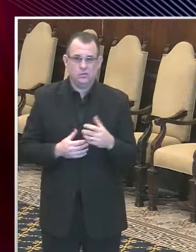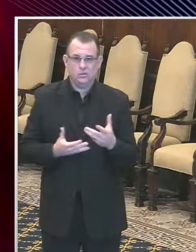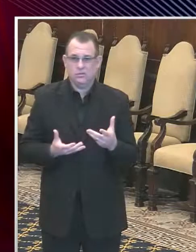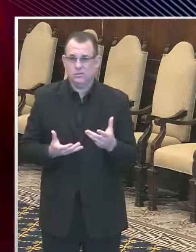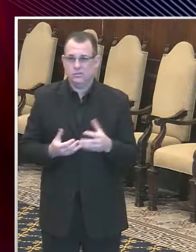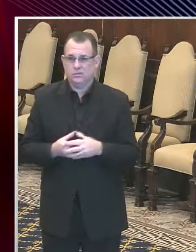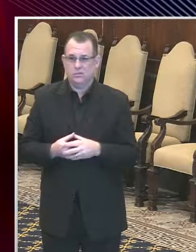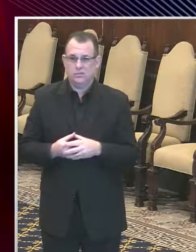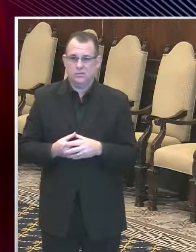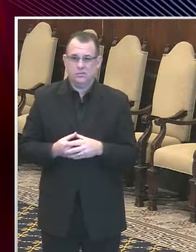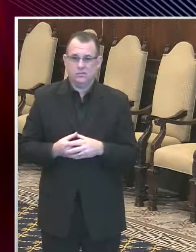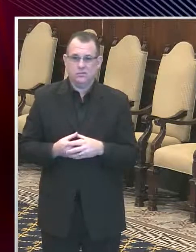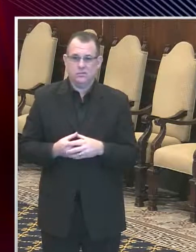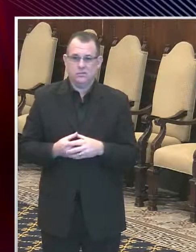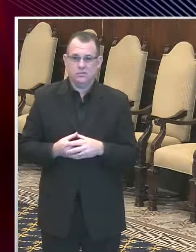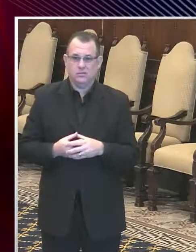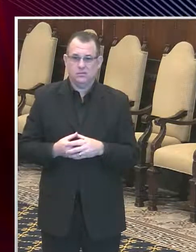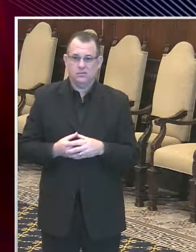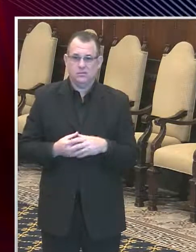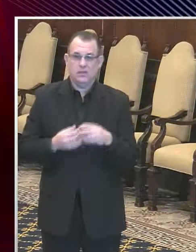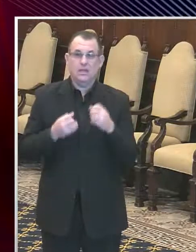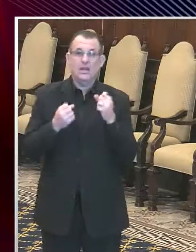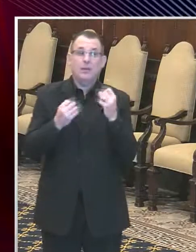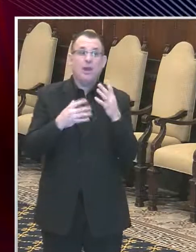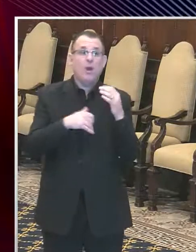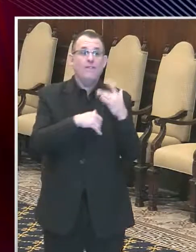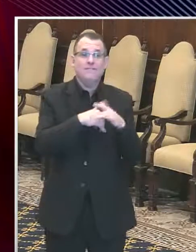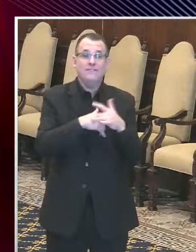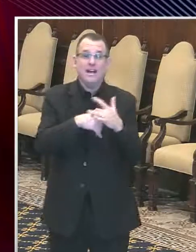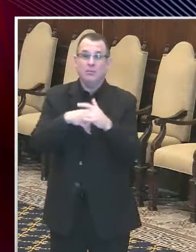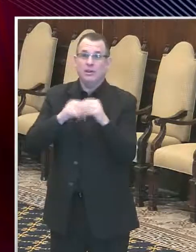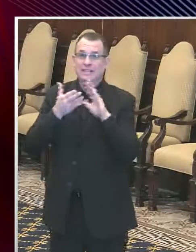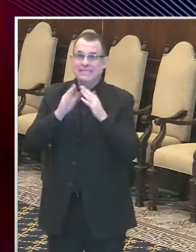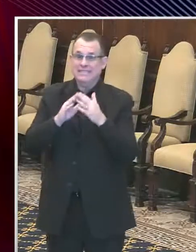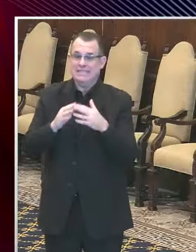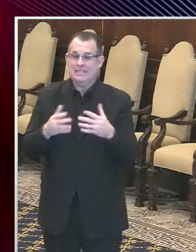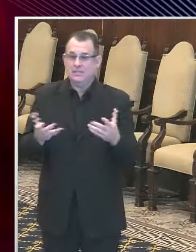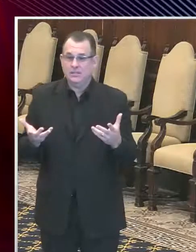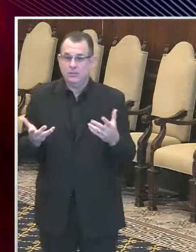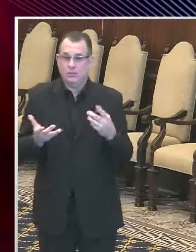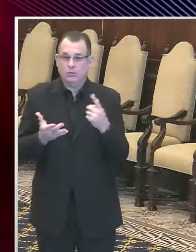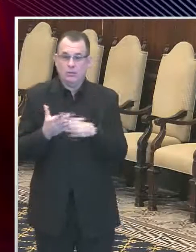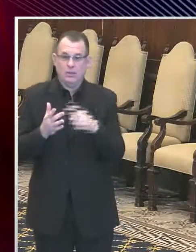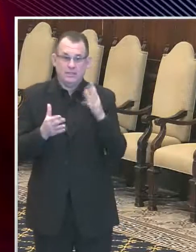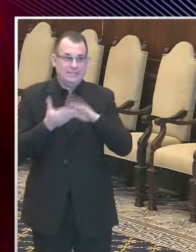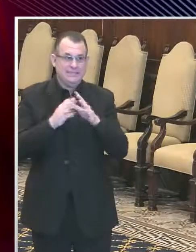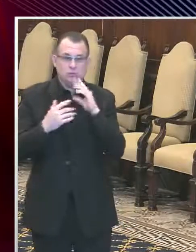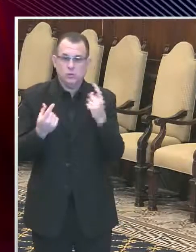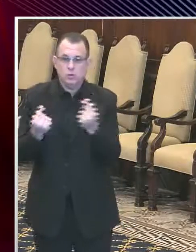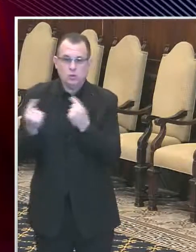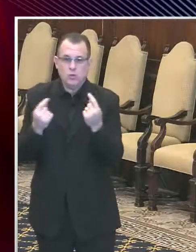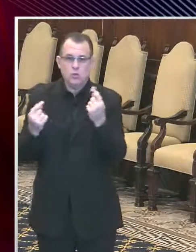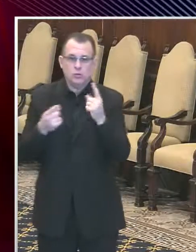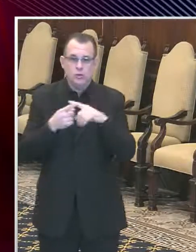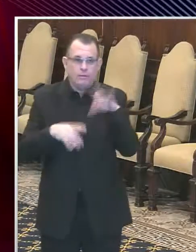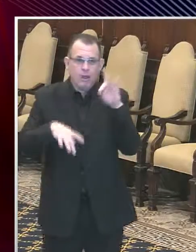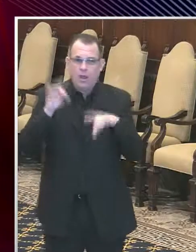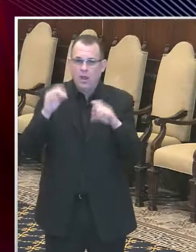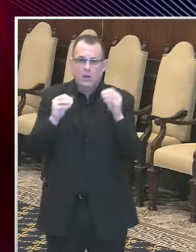to know how many are available now in the city and what the city intends to do to fight the infection with lack of testing.